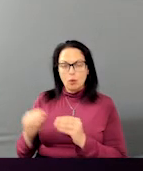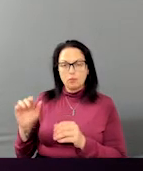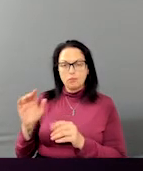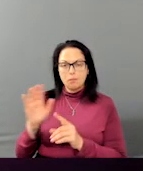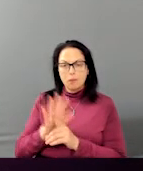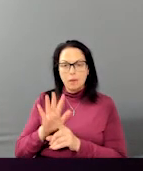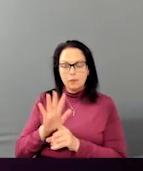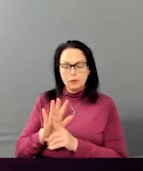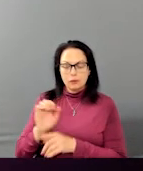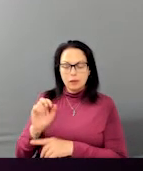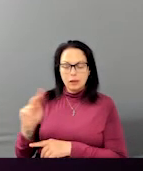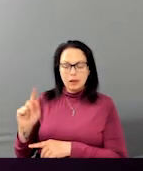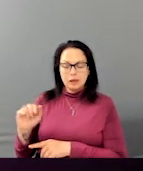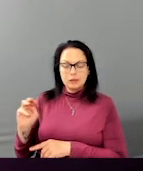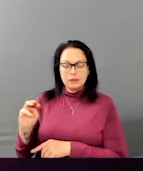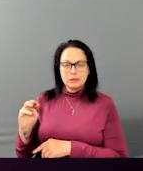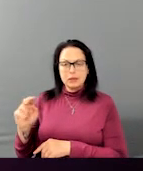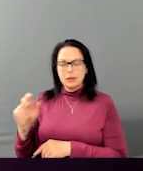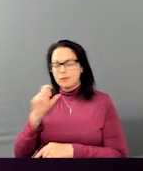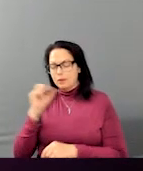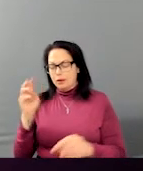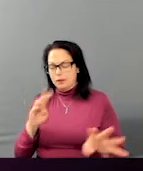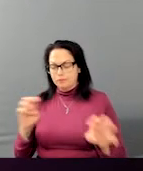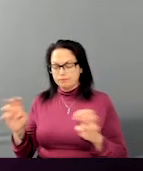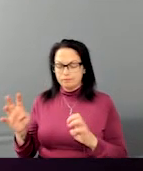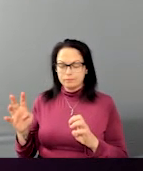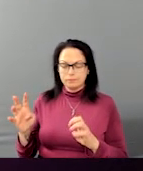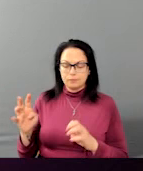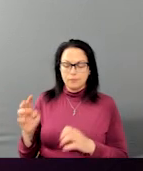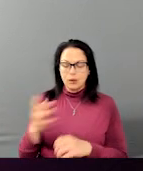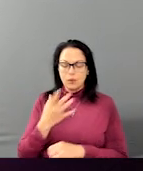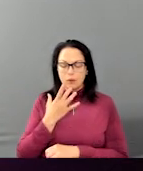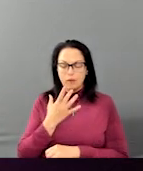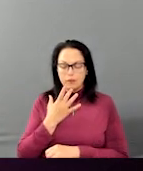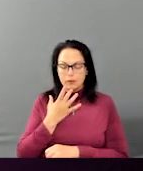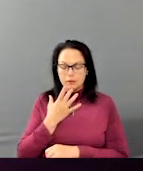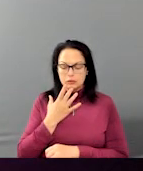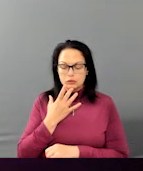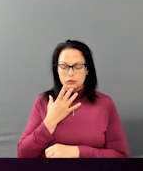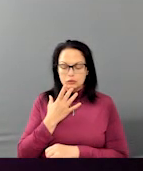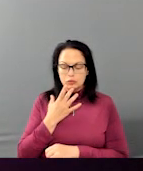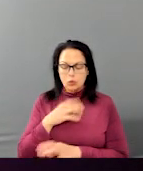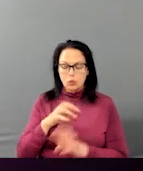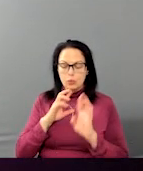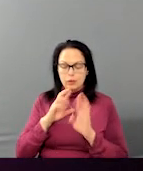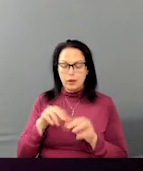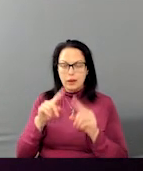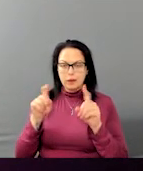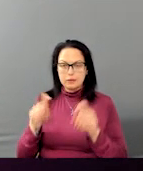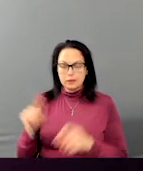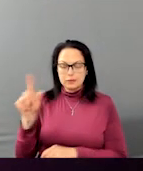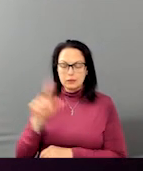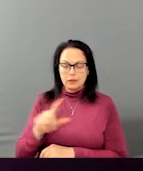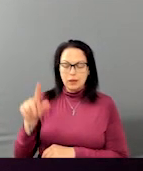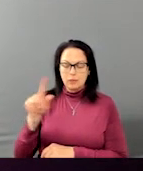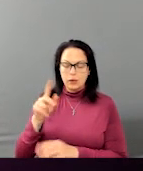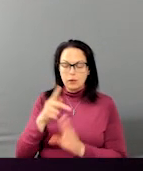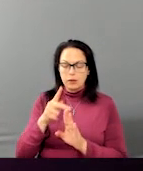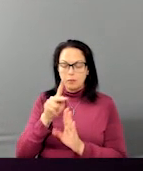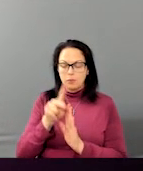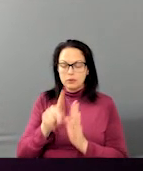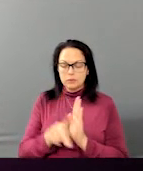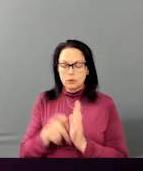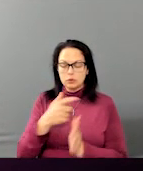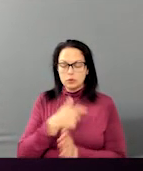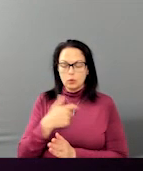in downloads, definitely in preference. So React testing library's guiding principles are that we're supposed to test